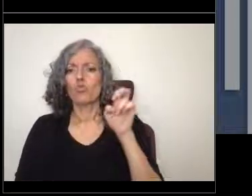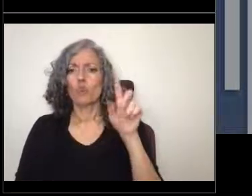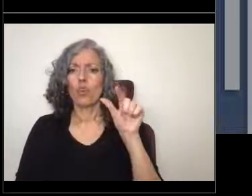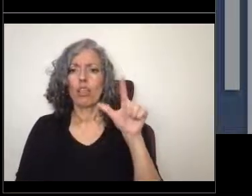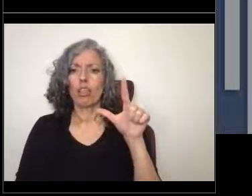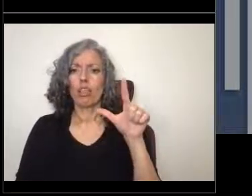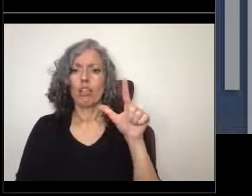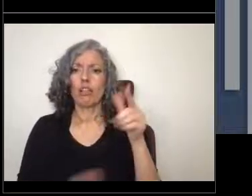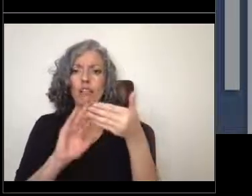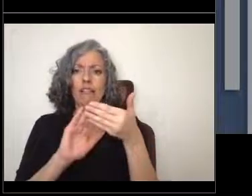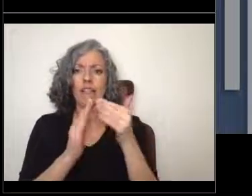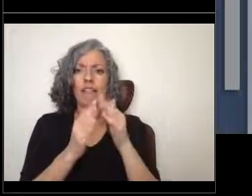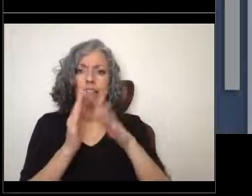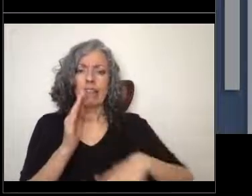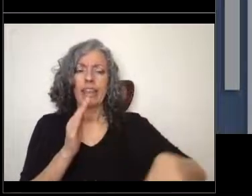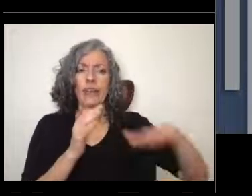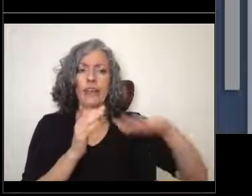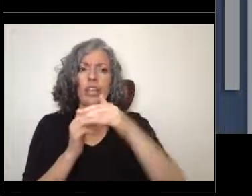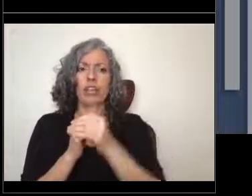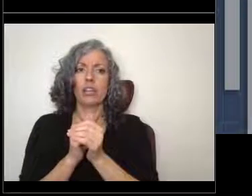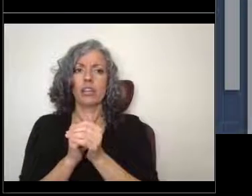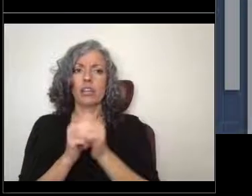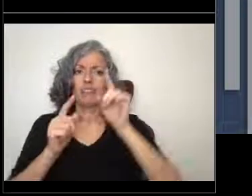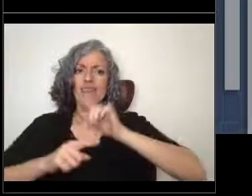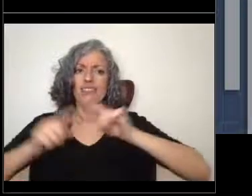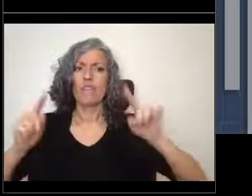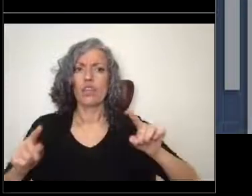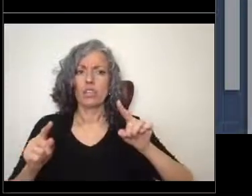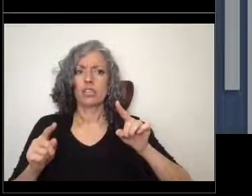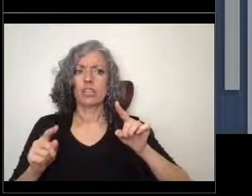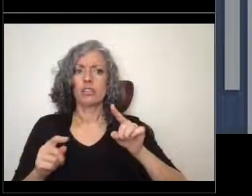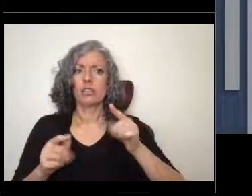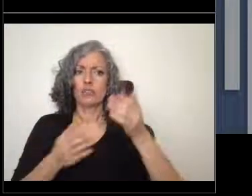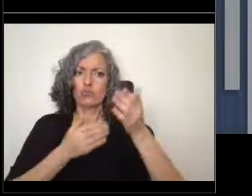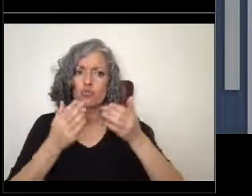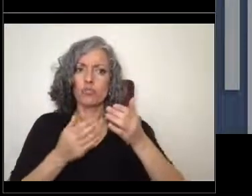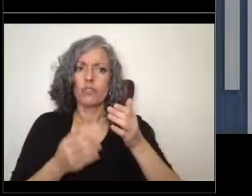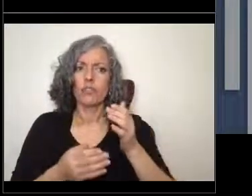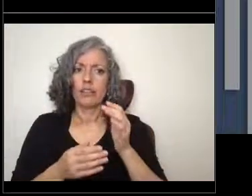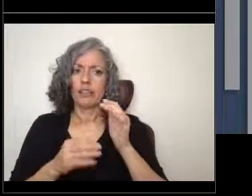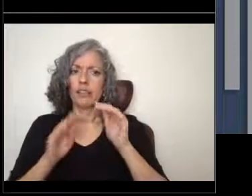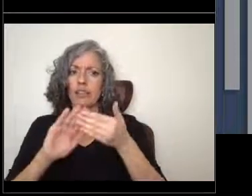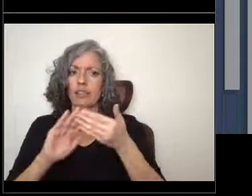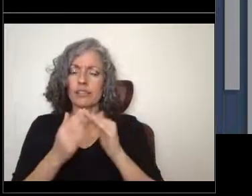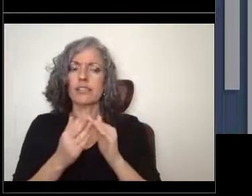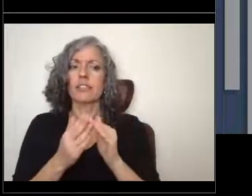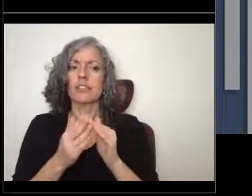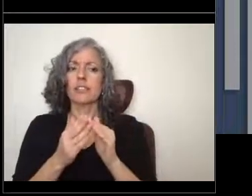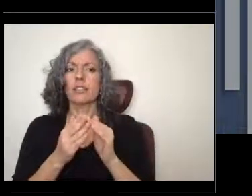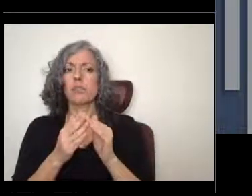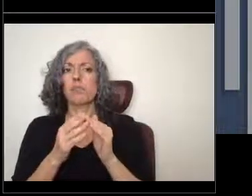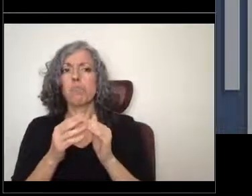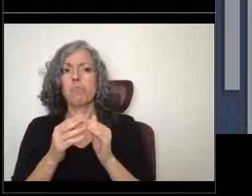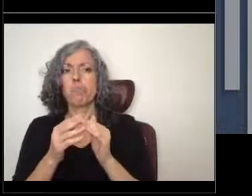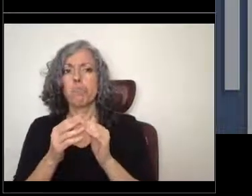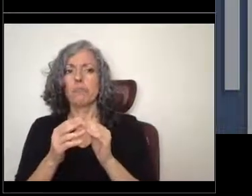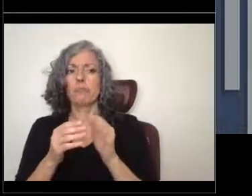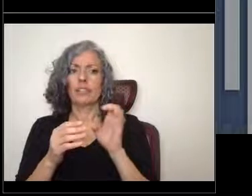So I think there's probably a differential between ex-urban counties, which in fact could explode when it comes to VMT